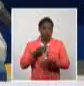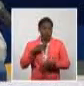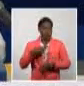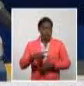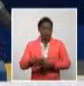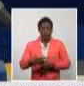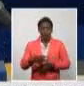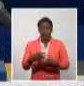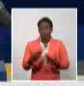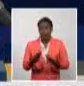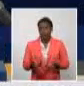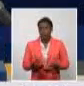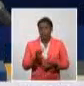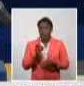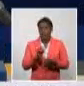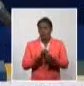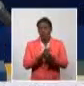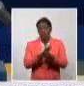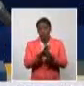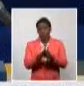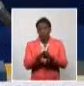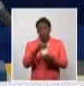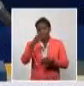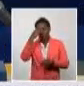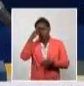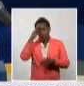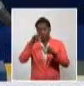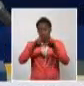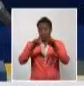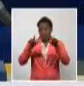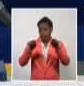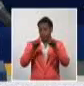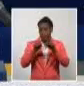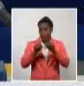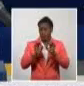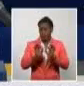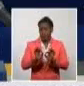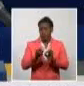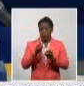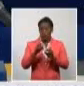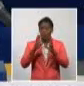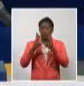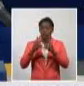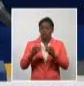the time of the diagnosis, and this represents